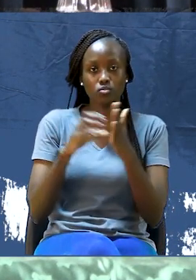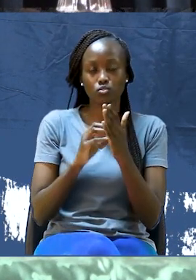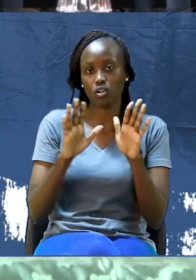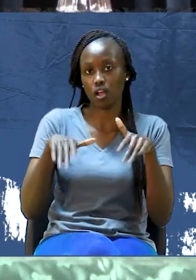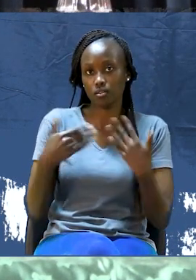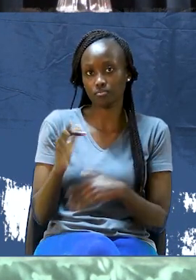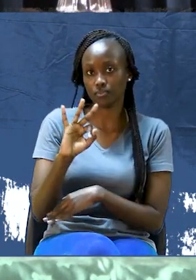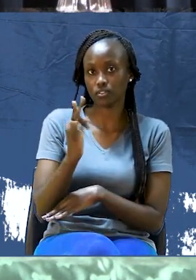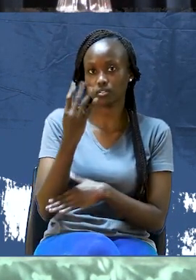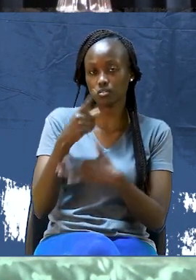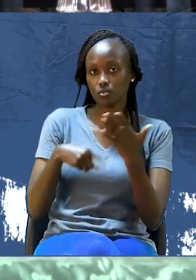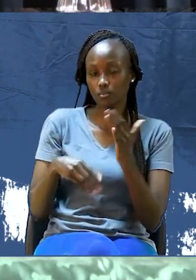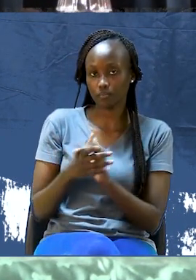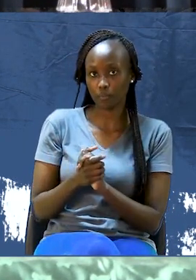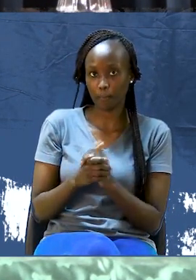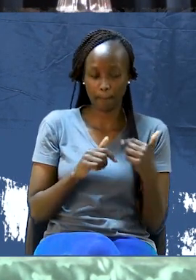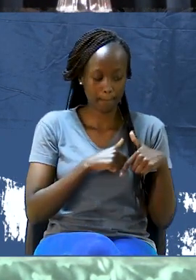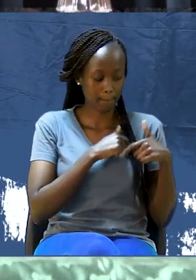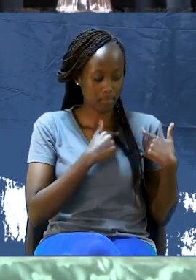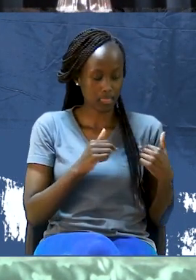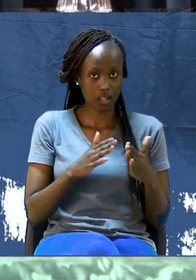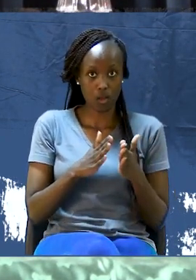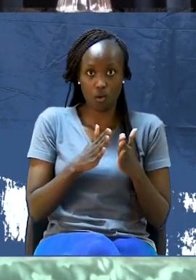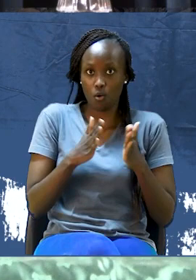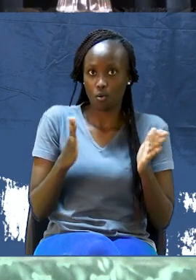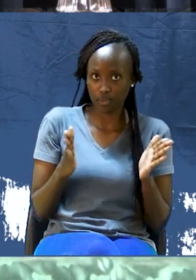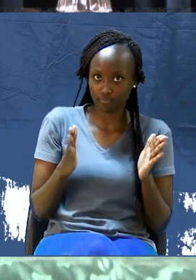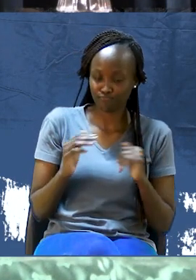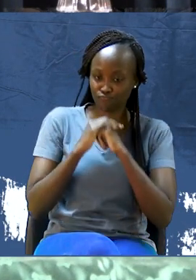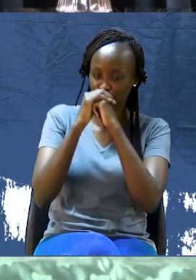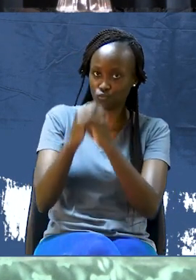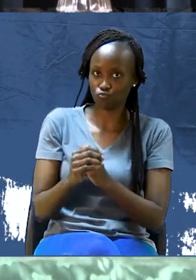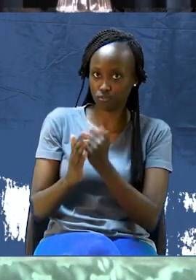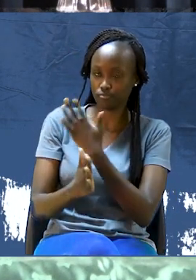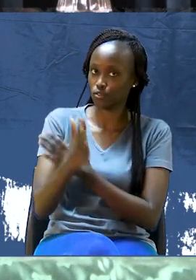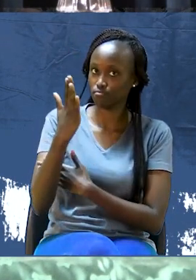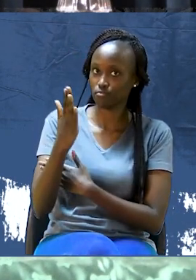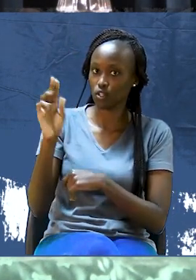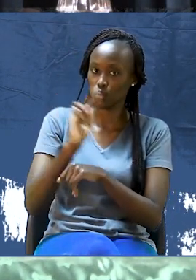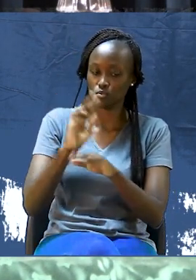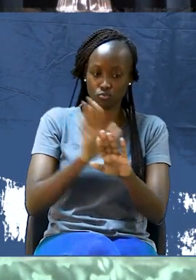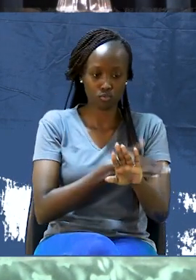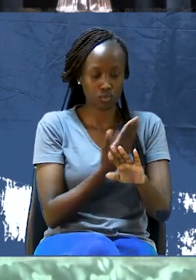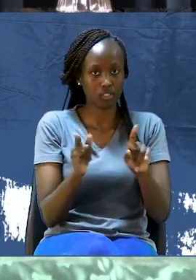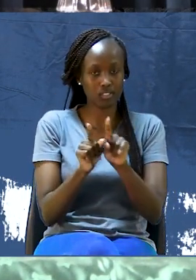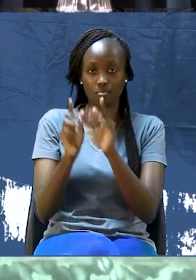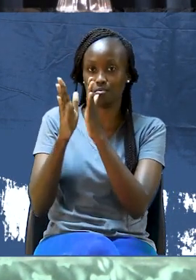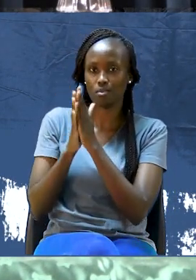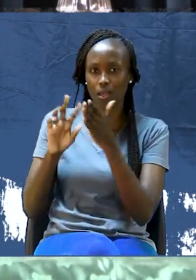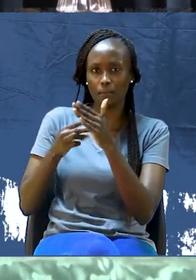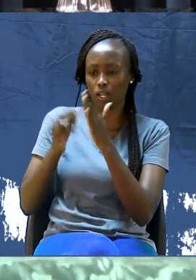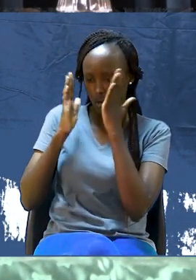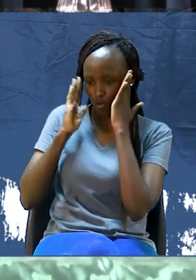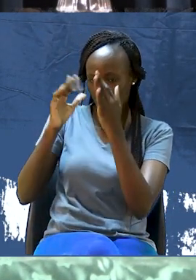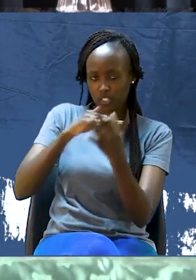Thirdly, they opened their hearts together to God in worship, in song and in prayer. They devoted themselves to